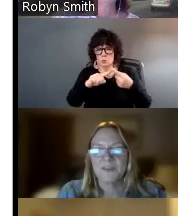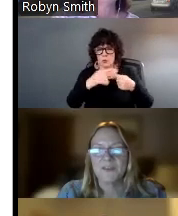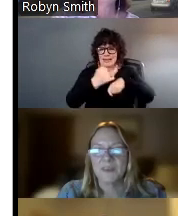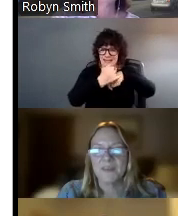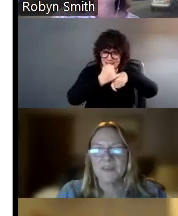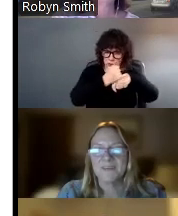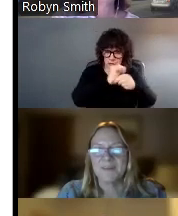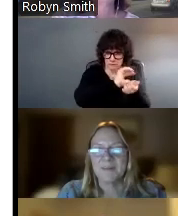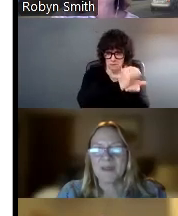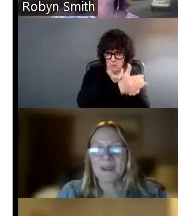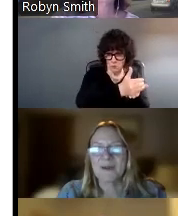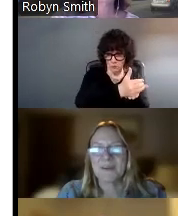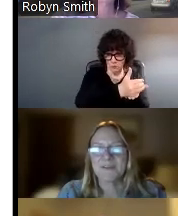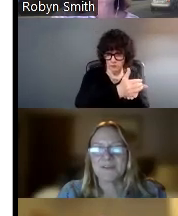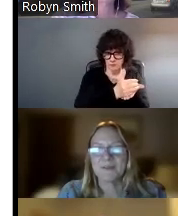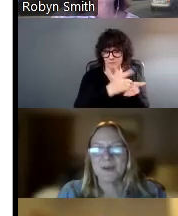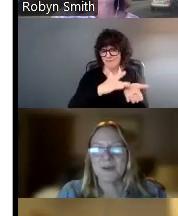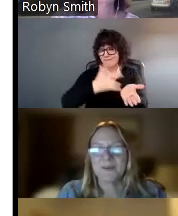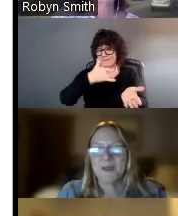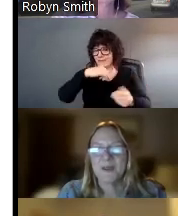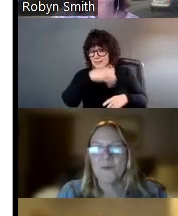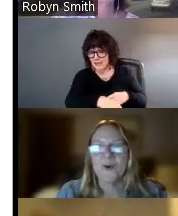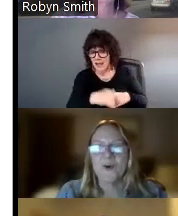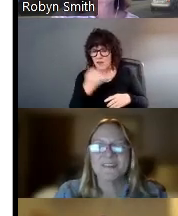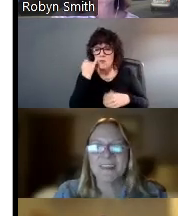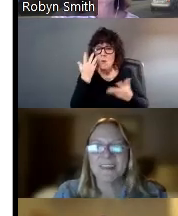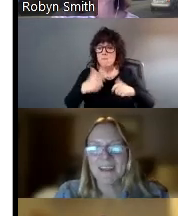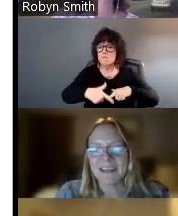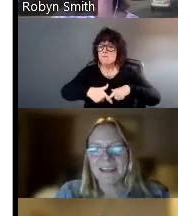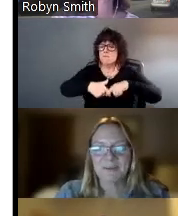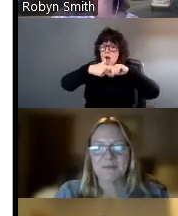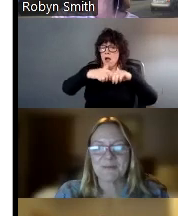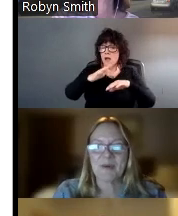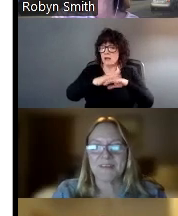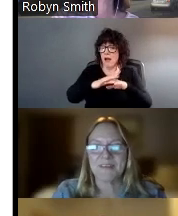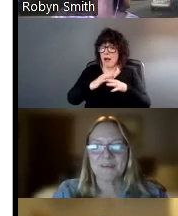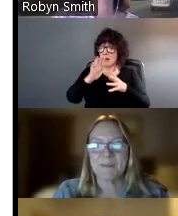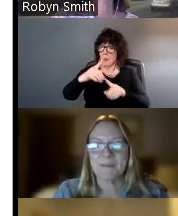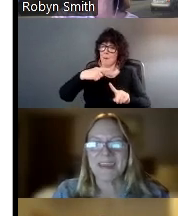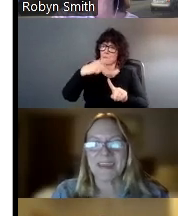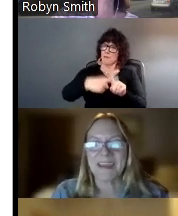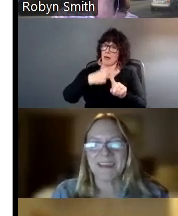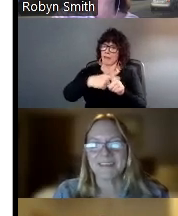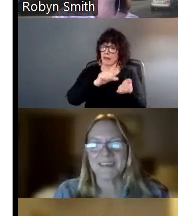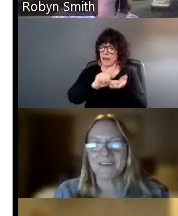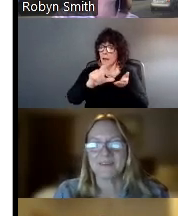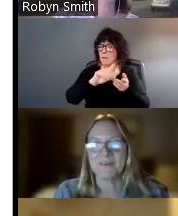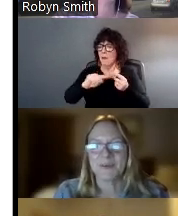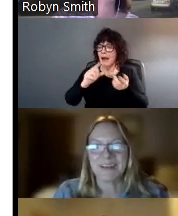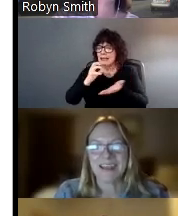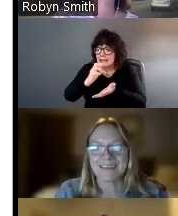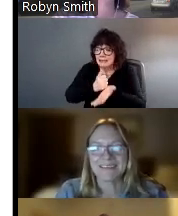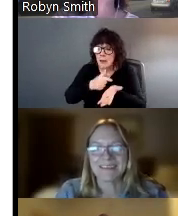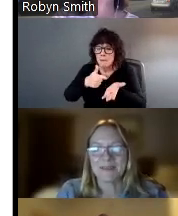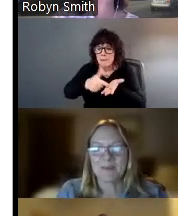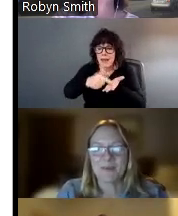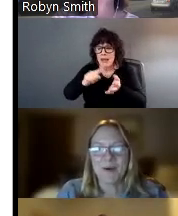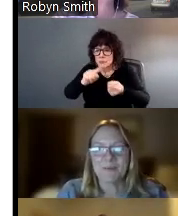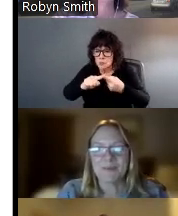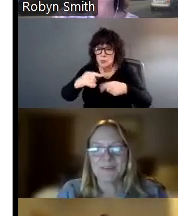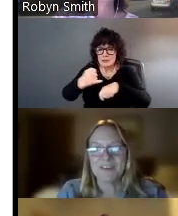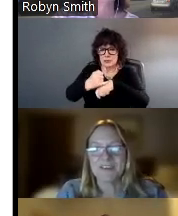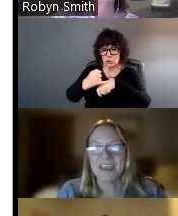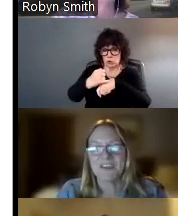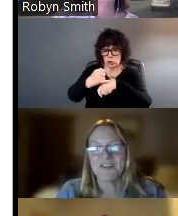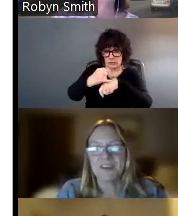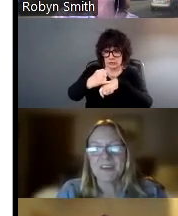question just in. This is a big question, folks. What is the likelihood of the president making an executive order cancelling the